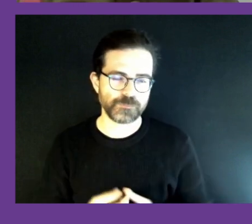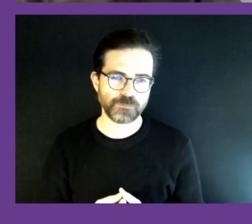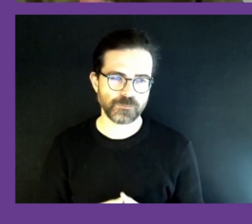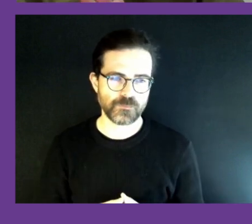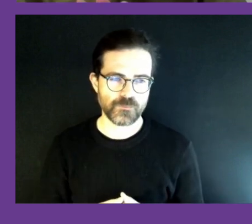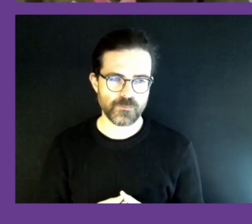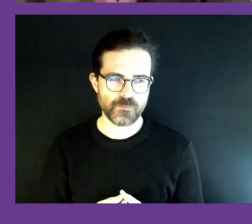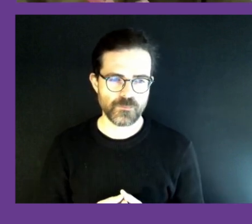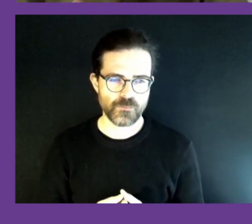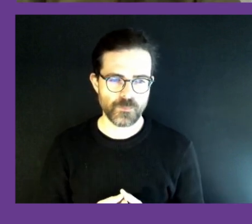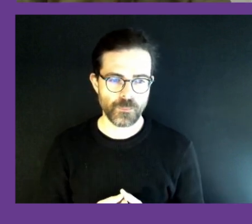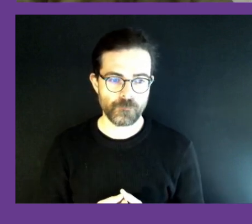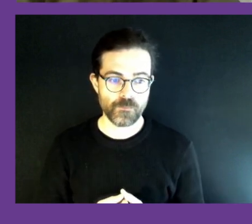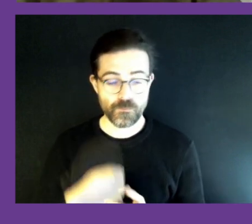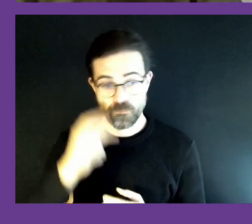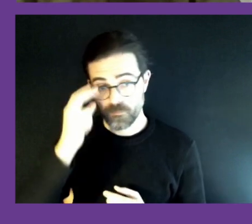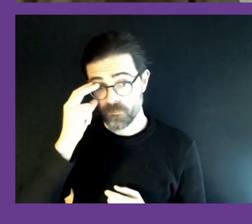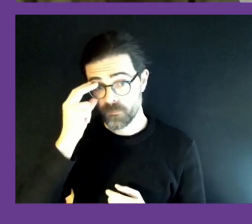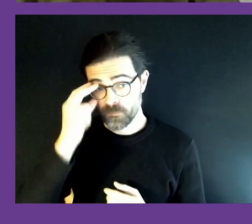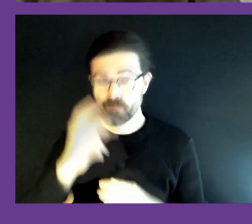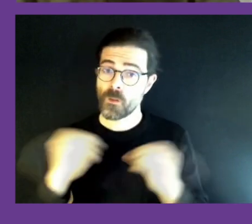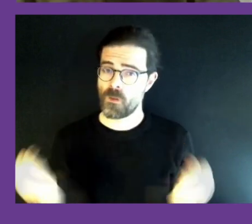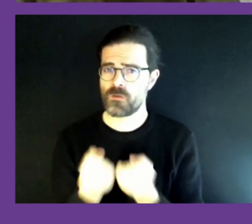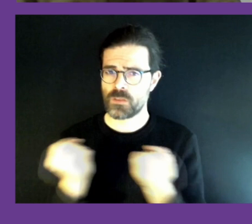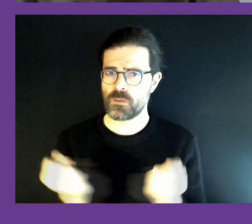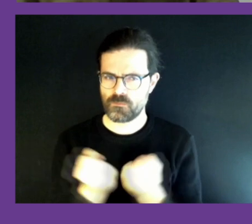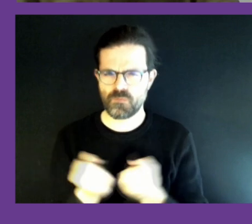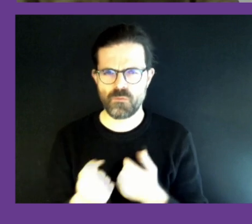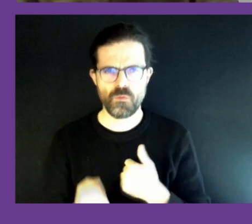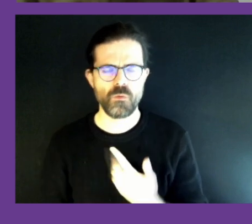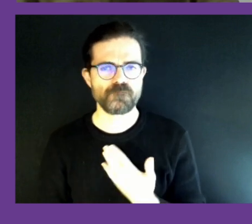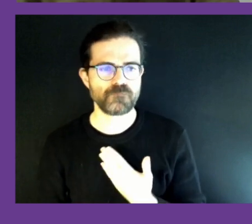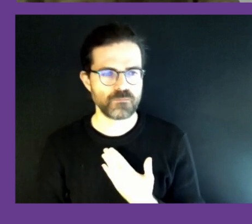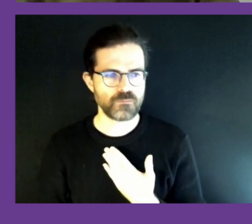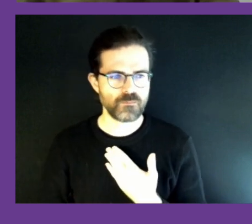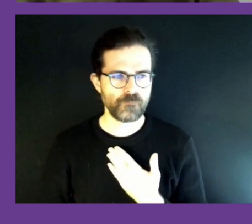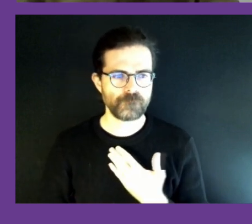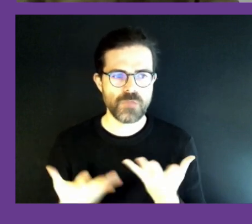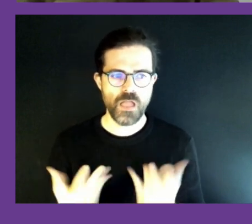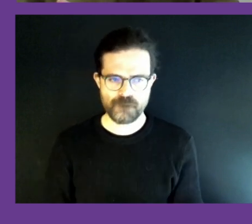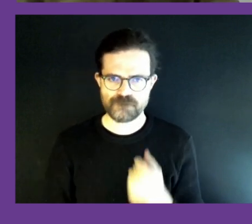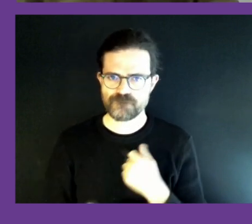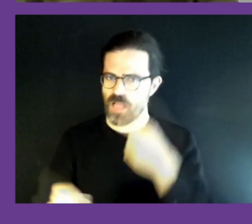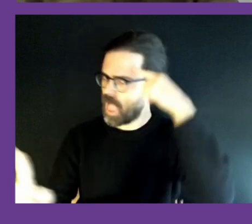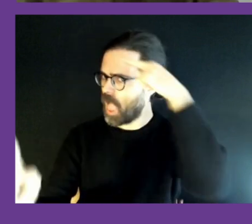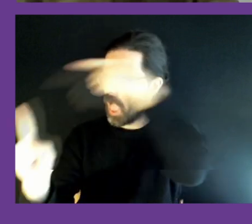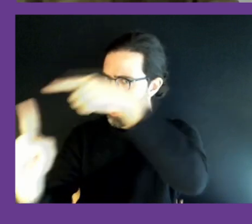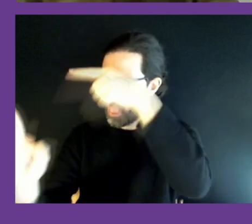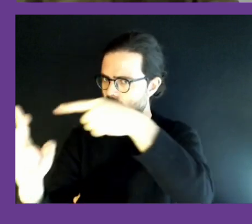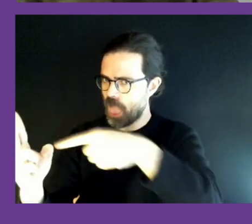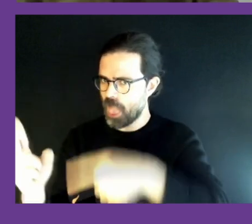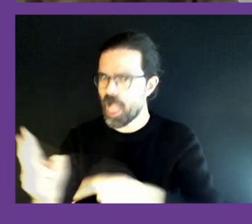With regard to these activities, we have set some ambitious targets for ourselves. For instance,